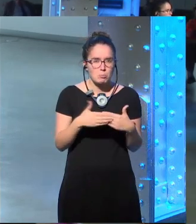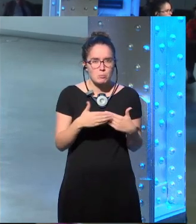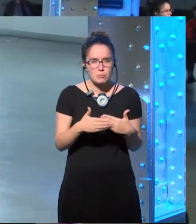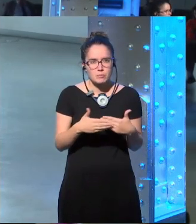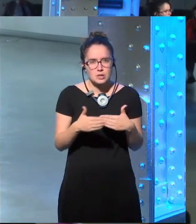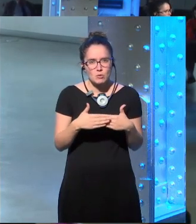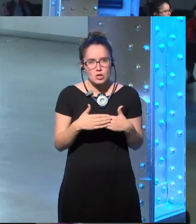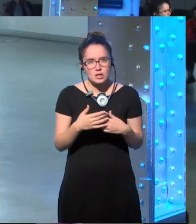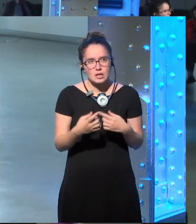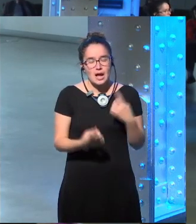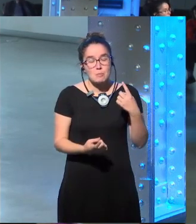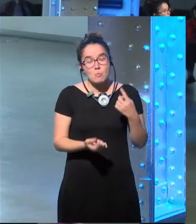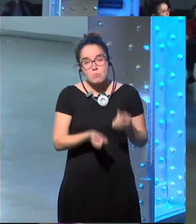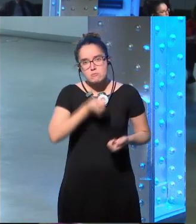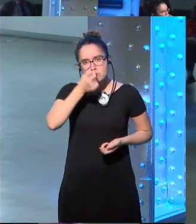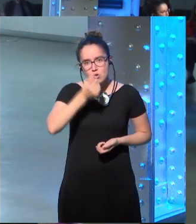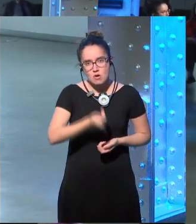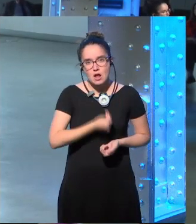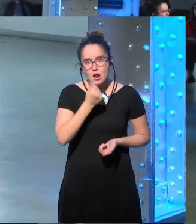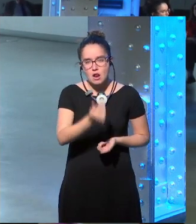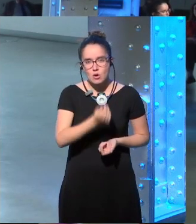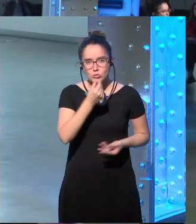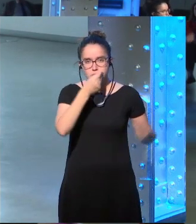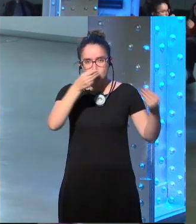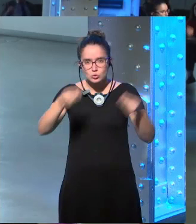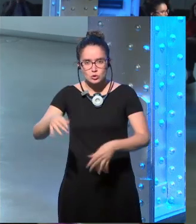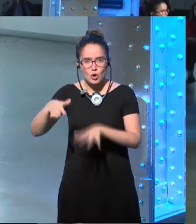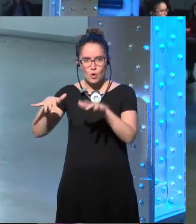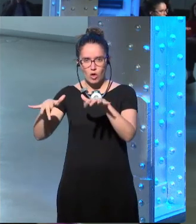no? So you mentioned that you don't think that